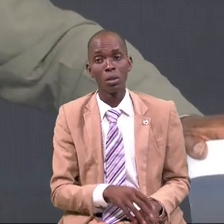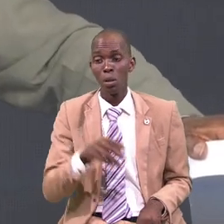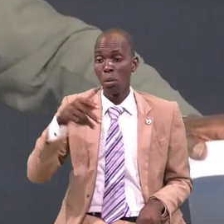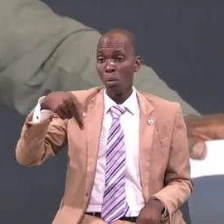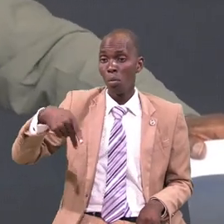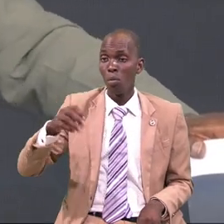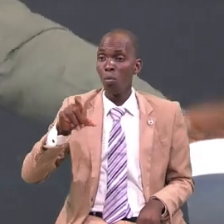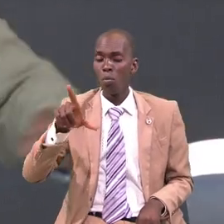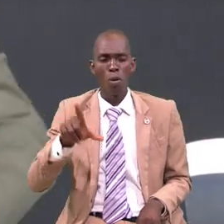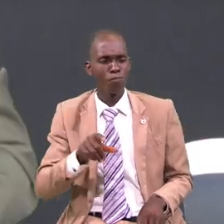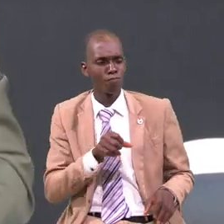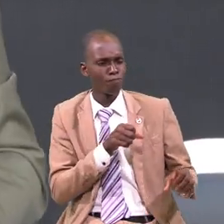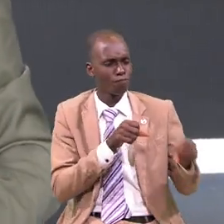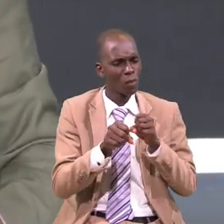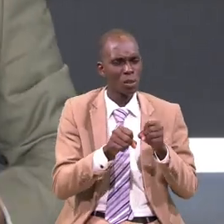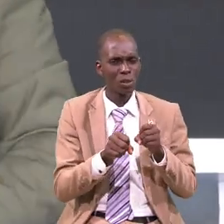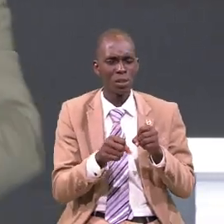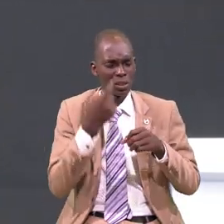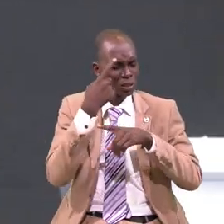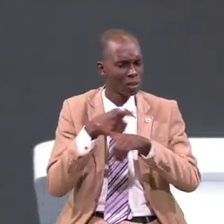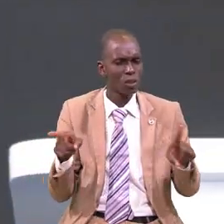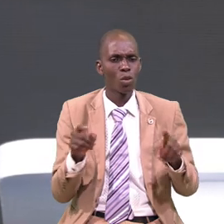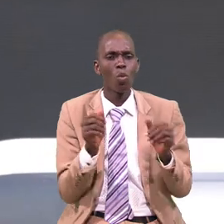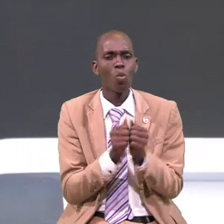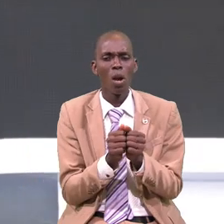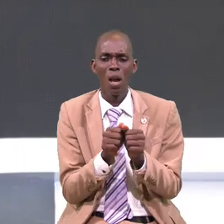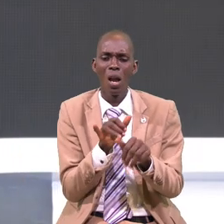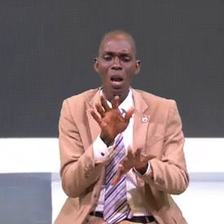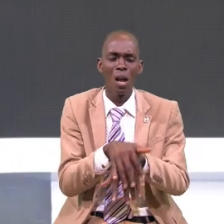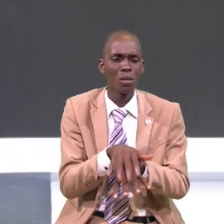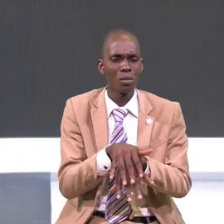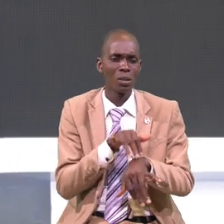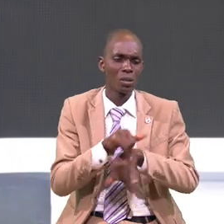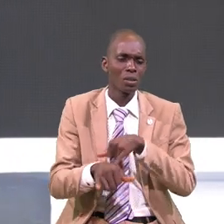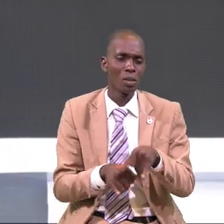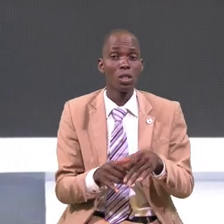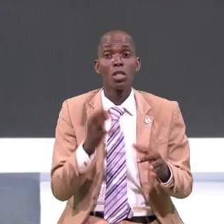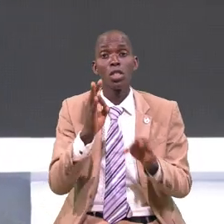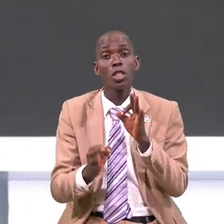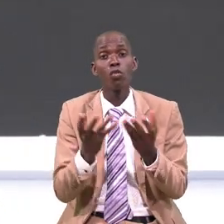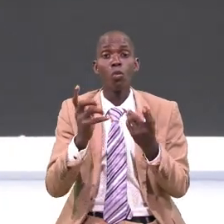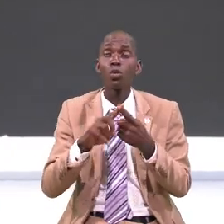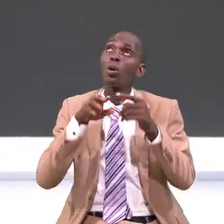against compromise. You see, if you're going to make it on the final day,